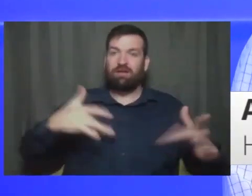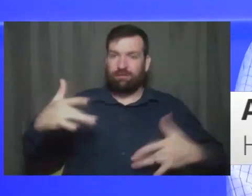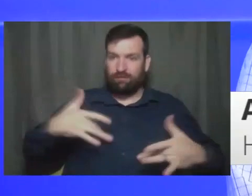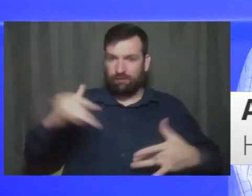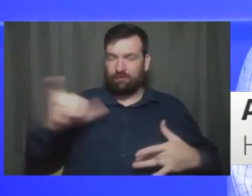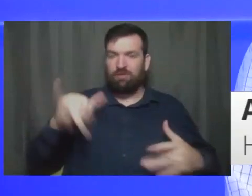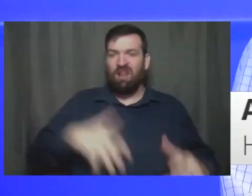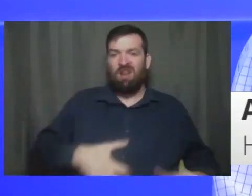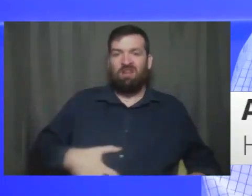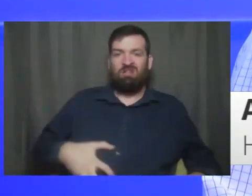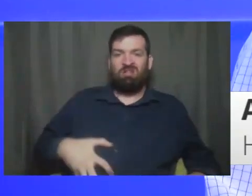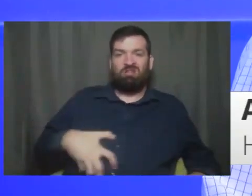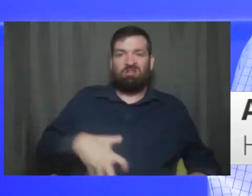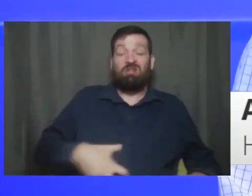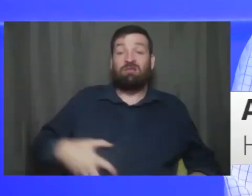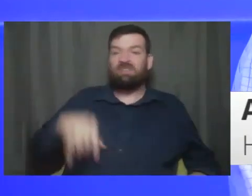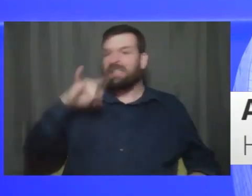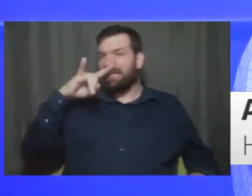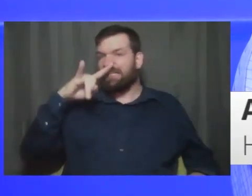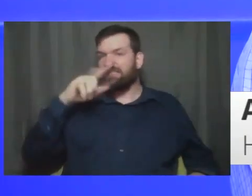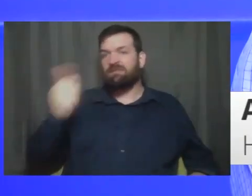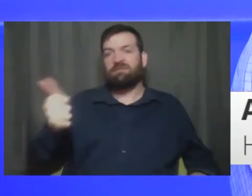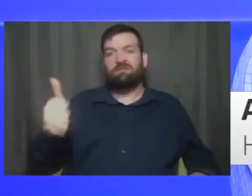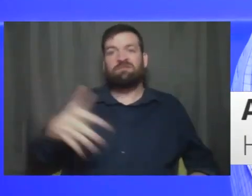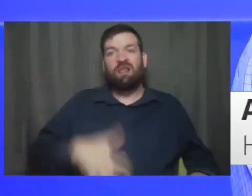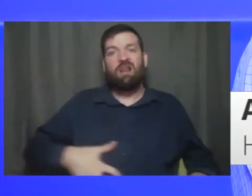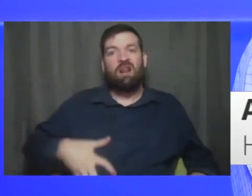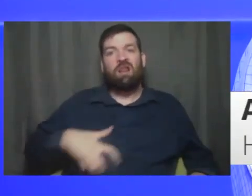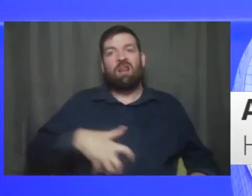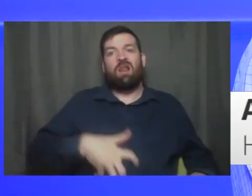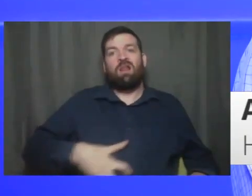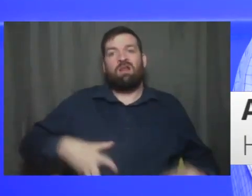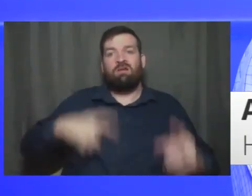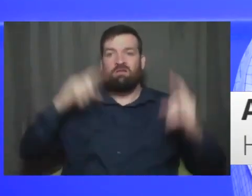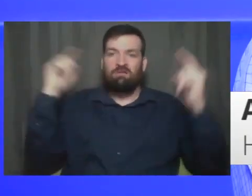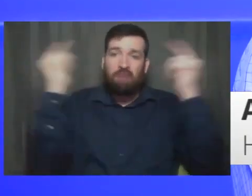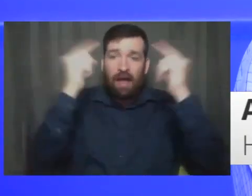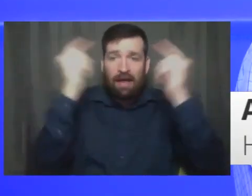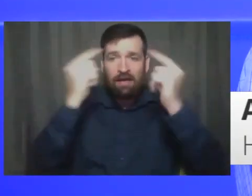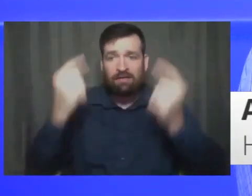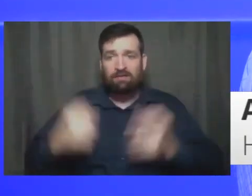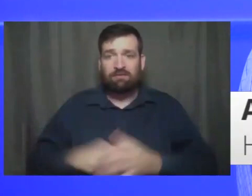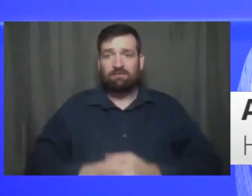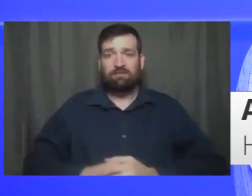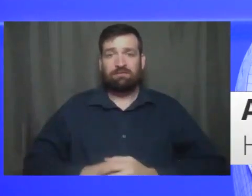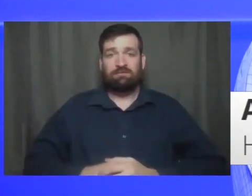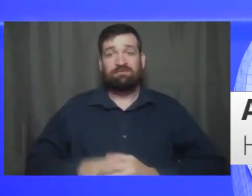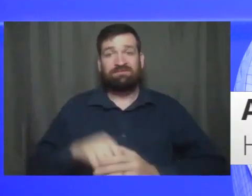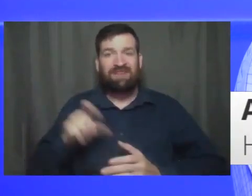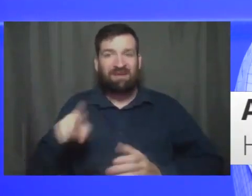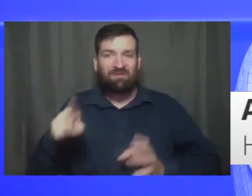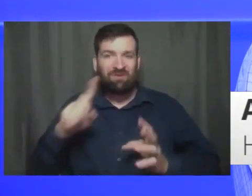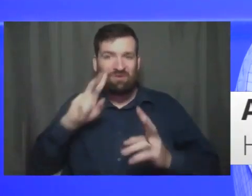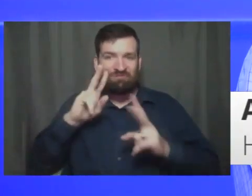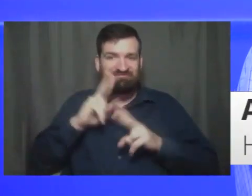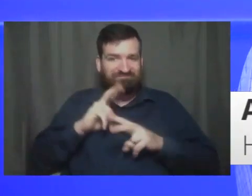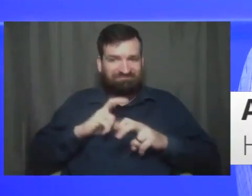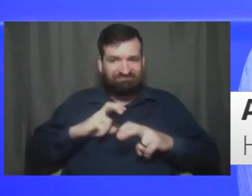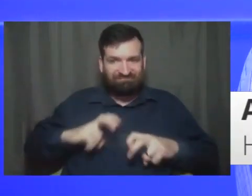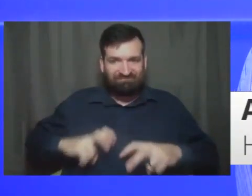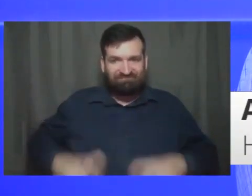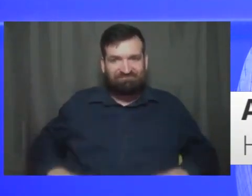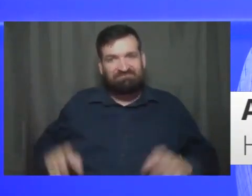aches, especially kids. They'll often have stomach aches, headaches, that kinds of stuff. So we need to listen to ourselves as opposed to trying to